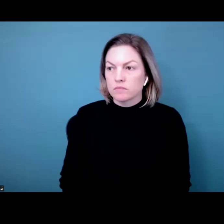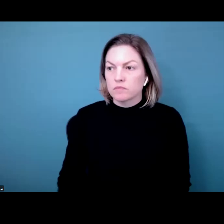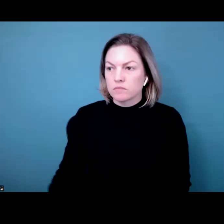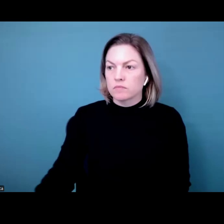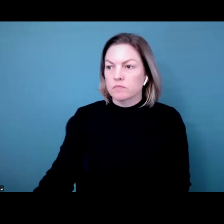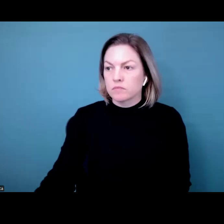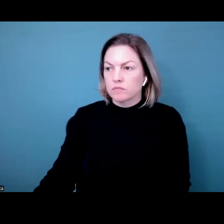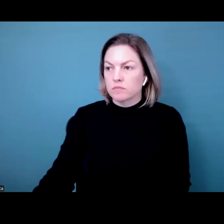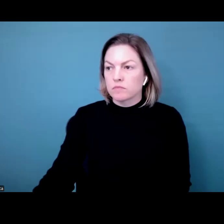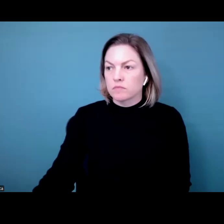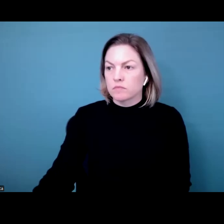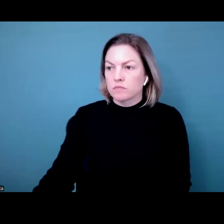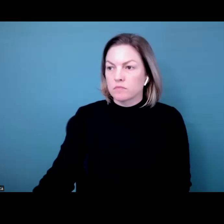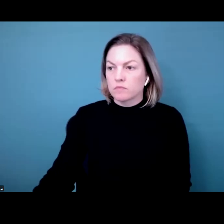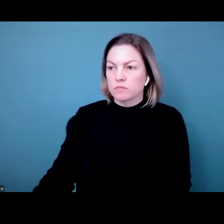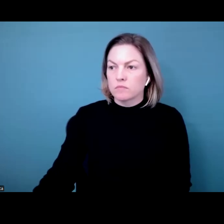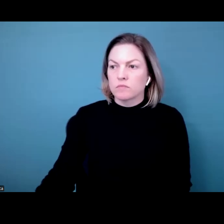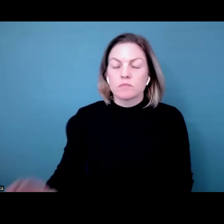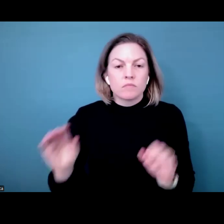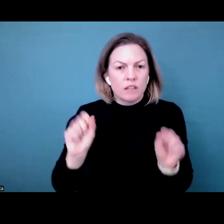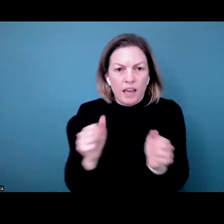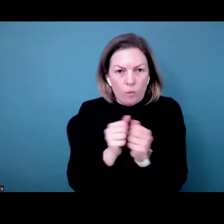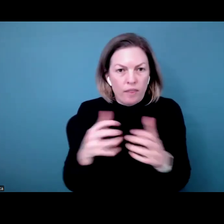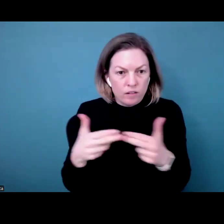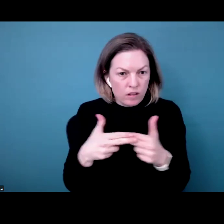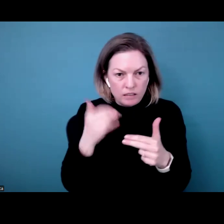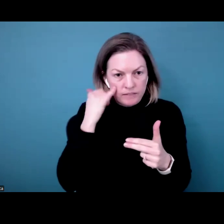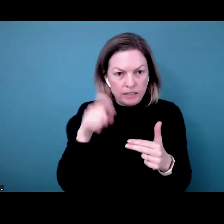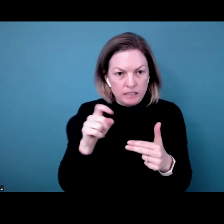And I can do it without slides if need be.